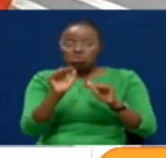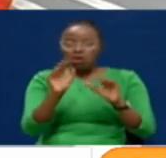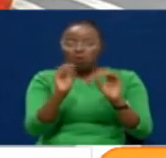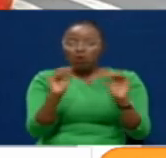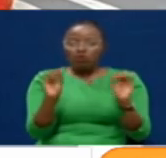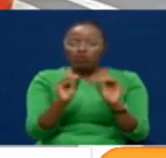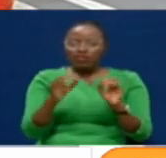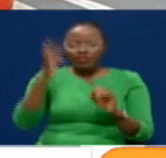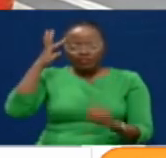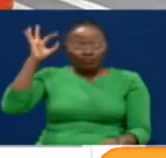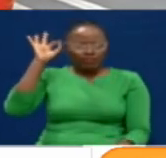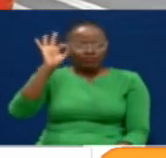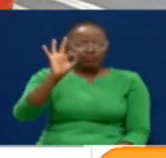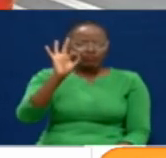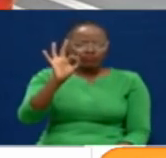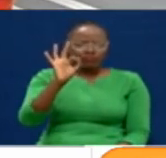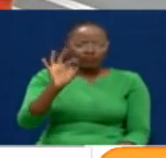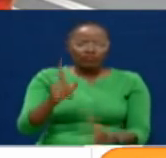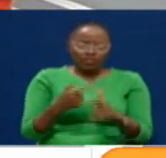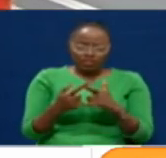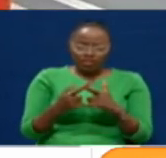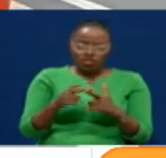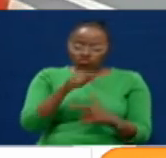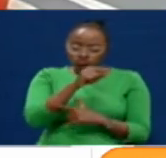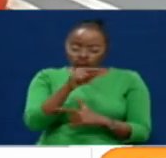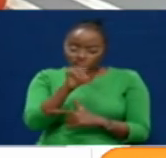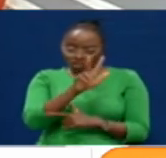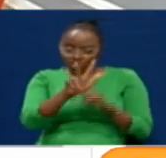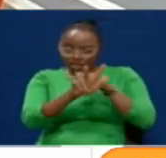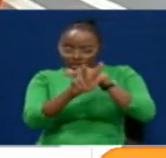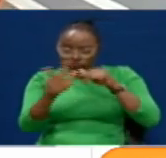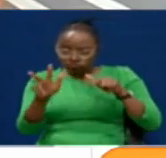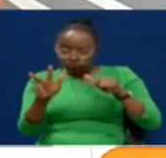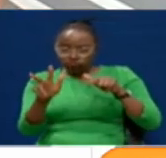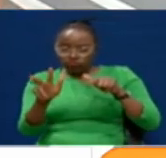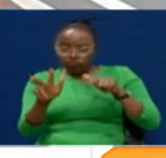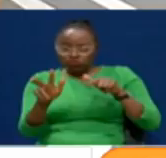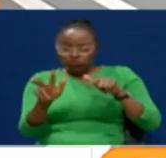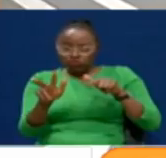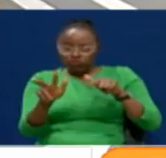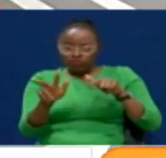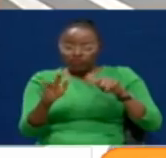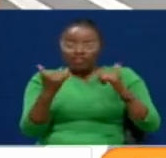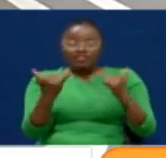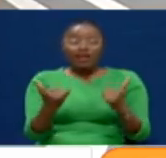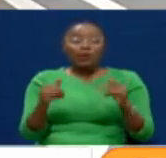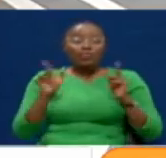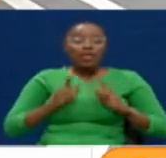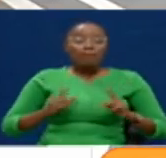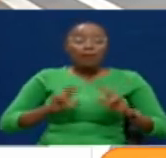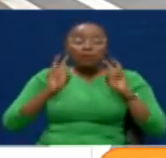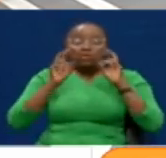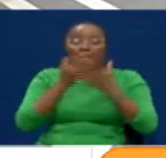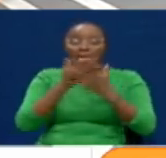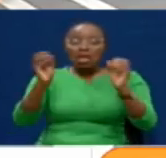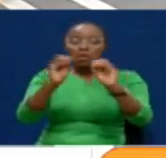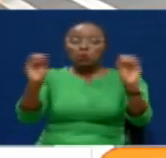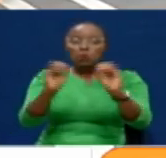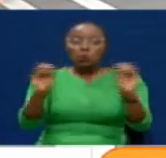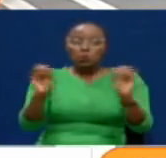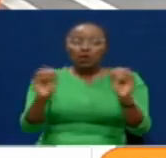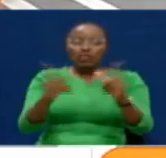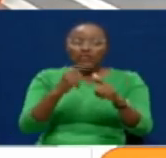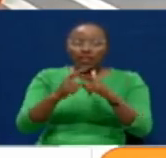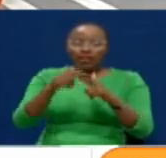That's brilliant. That's none of the above. You put you, me, and him, yes, we are the three competing. Yes. Now, the people don't see any of these guys are there. No.